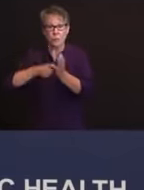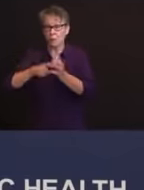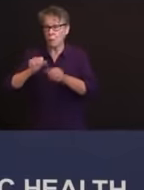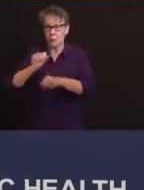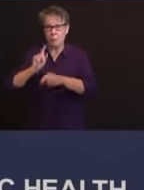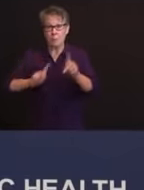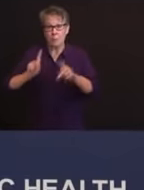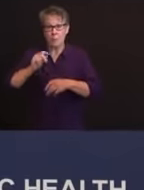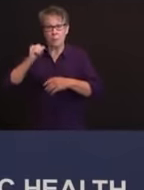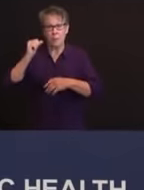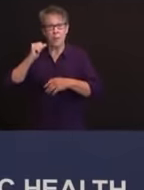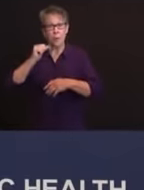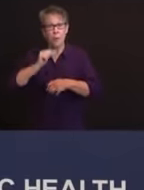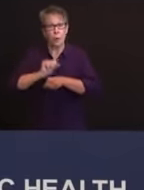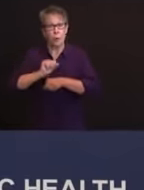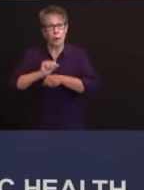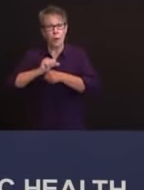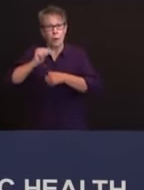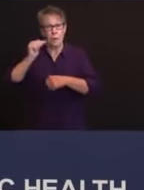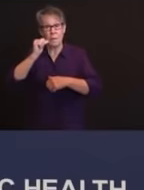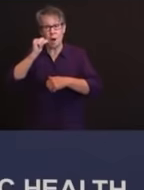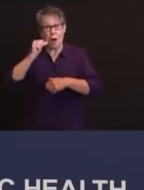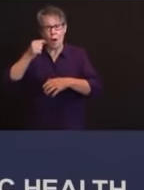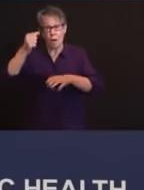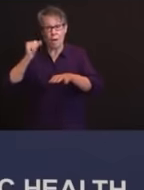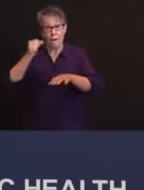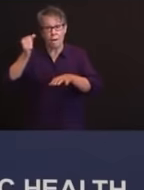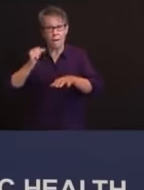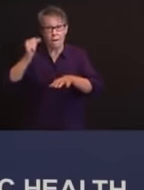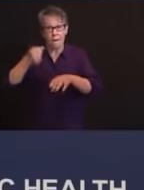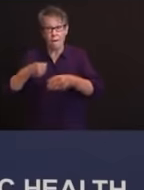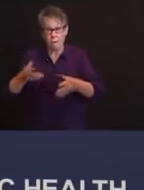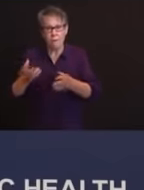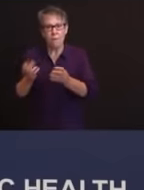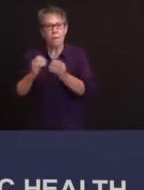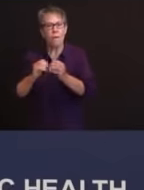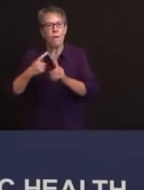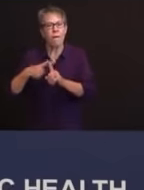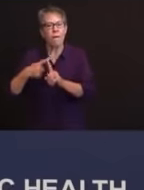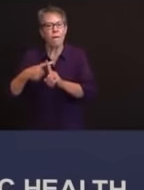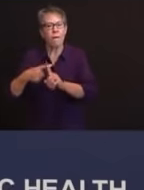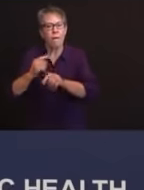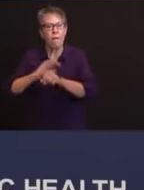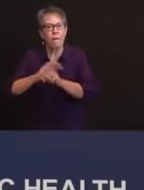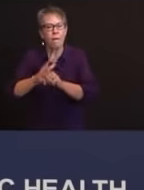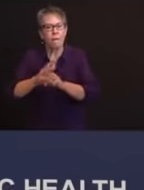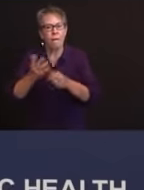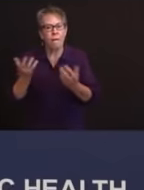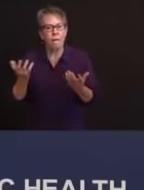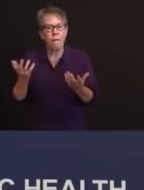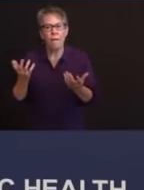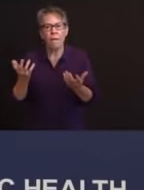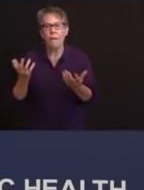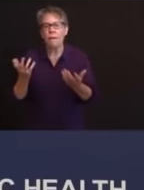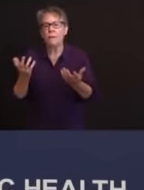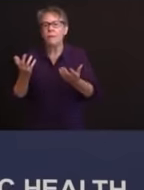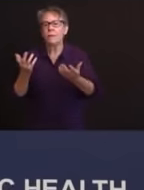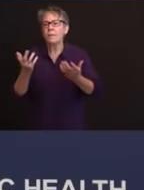We know that people are getting sloppy in and around bars as the night wears on. I can guess why that's the